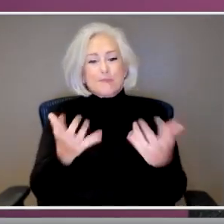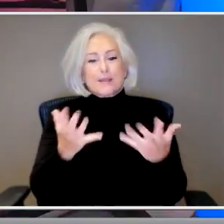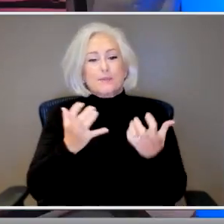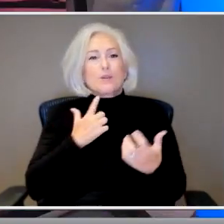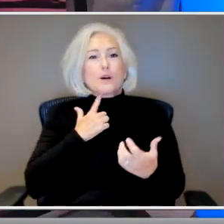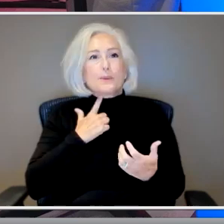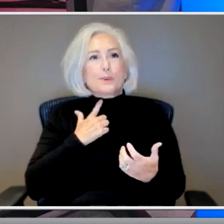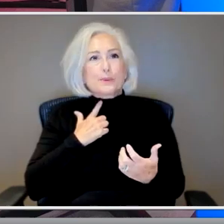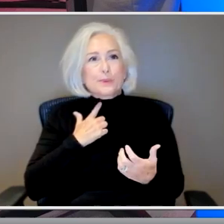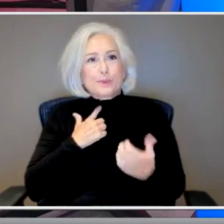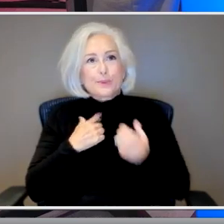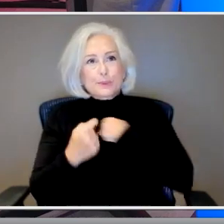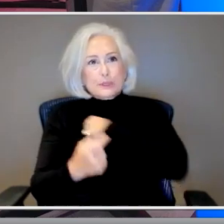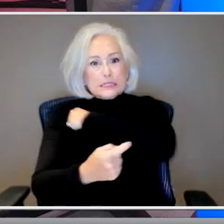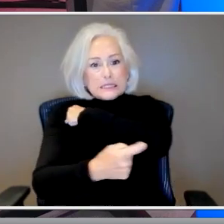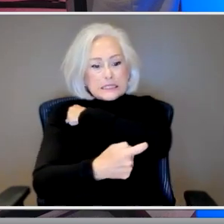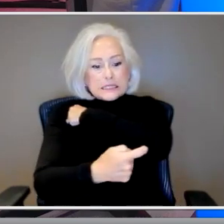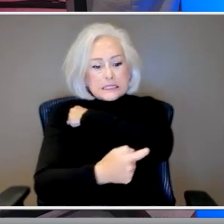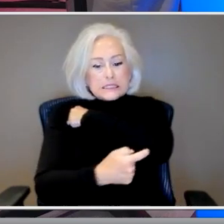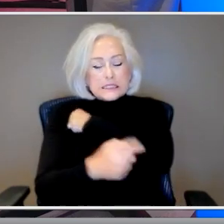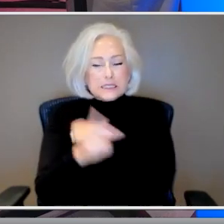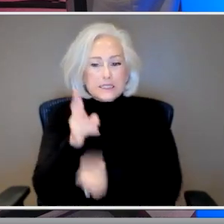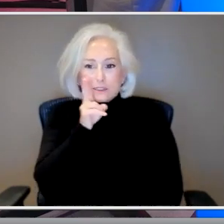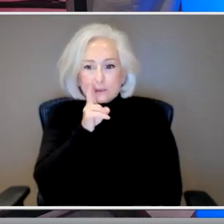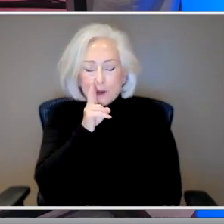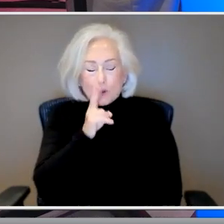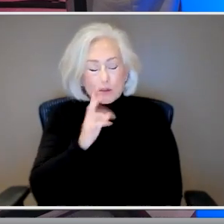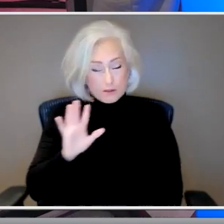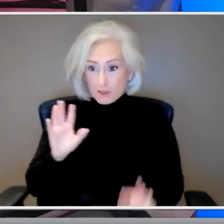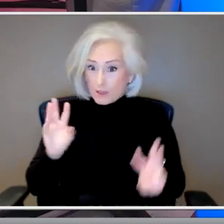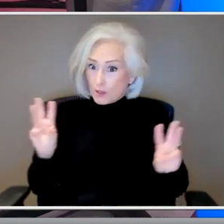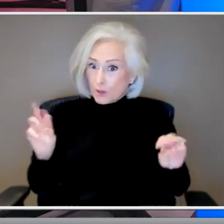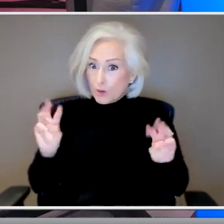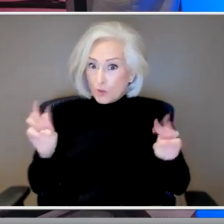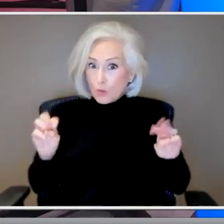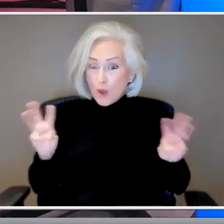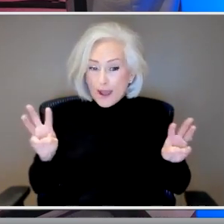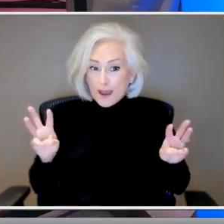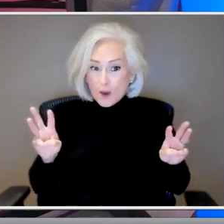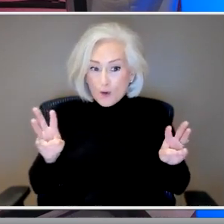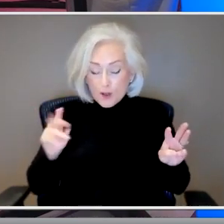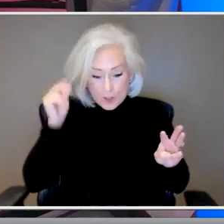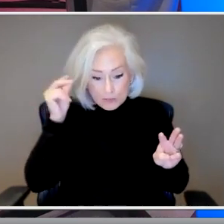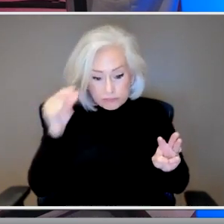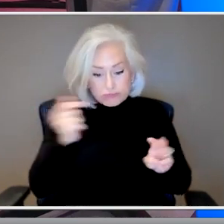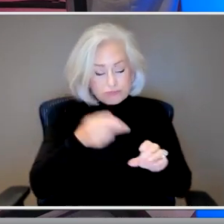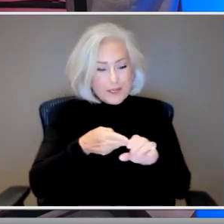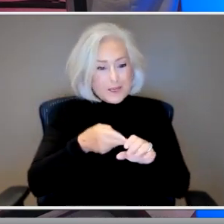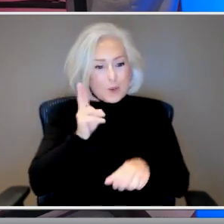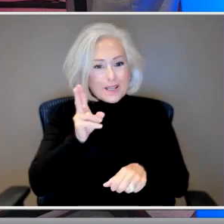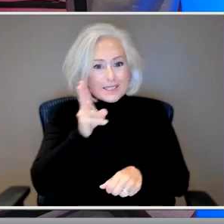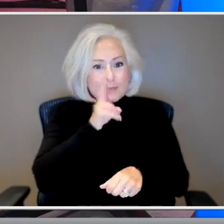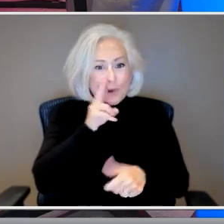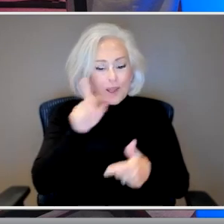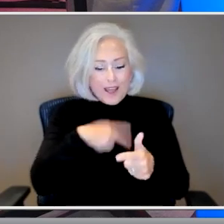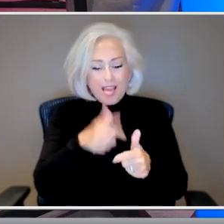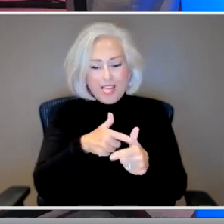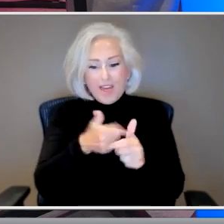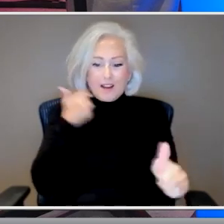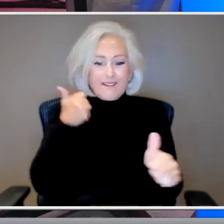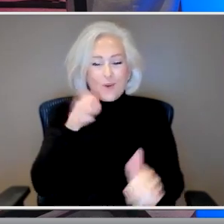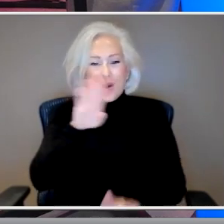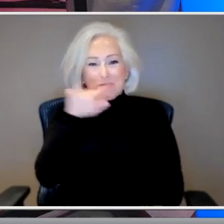Interesting. but Boy, that's a lot. It One, to was. quit cold turkey, and then two, to stay away from barbecue in Kansas City. yeah, that's a lot. That's